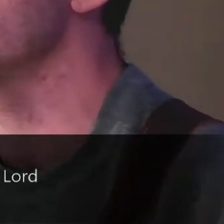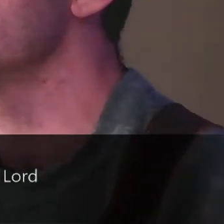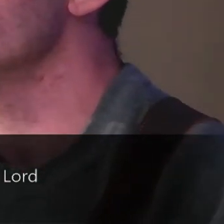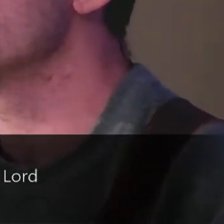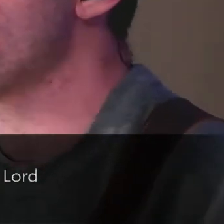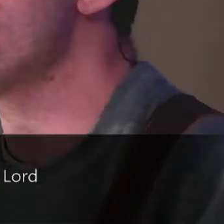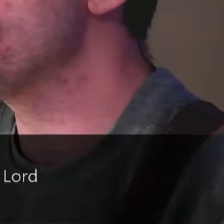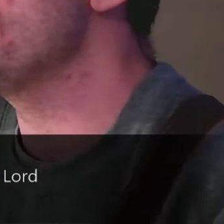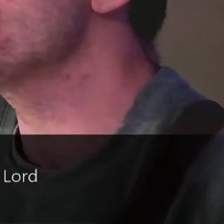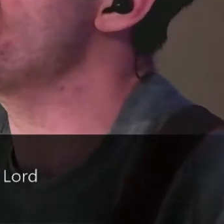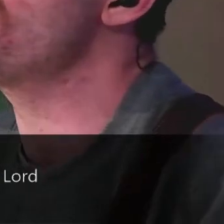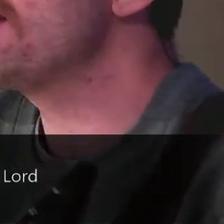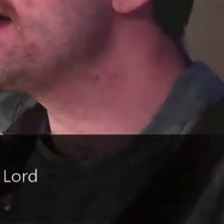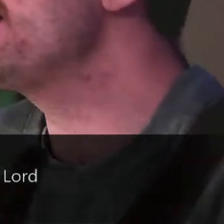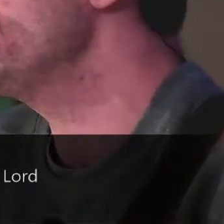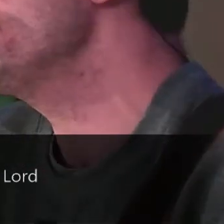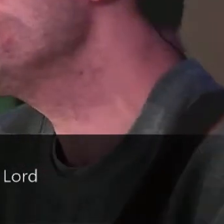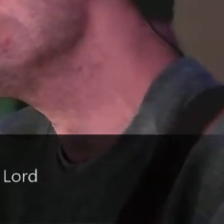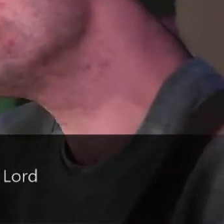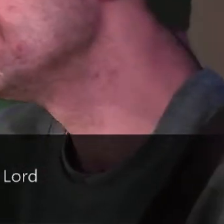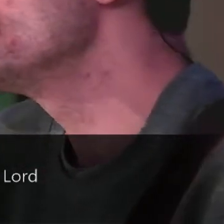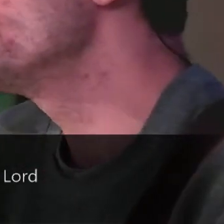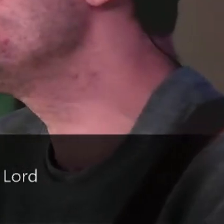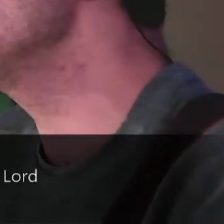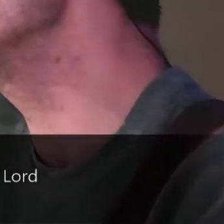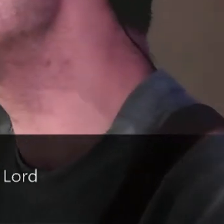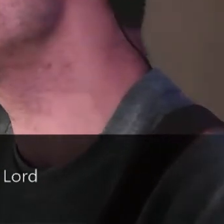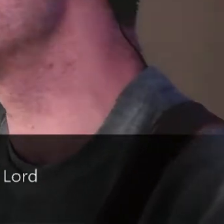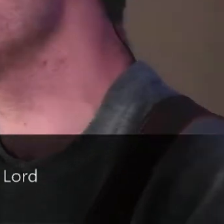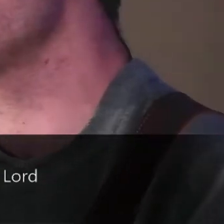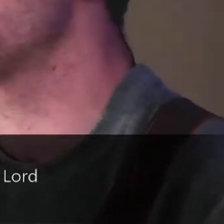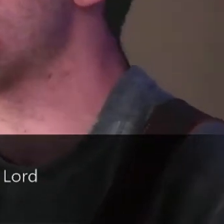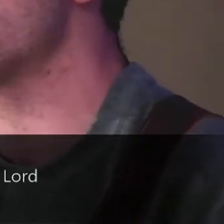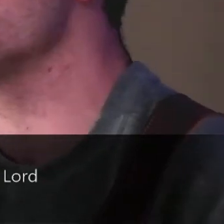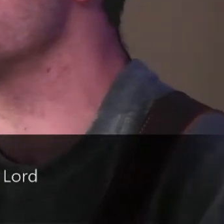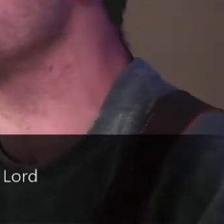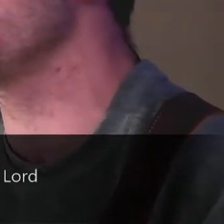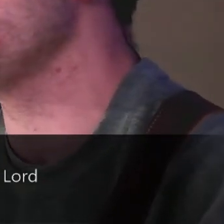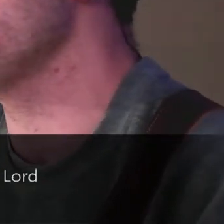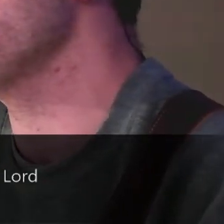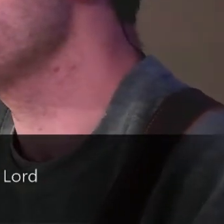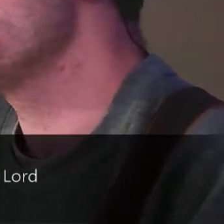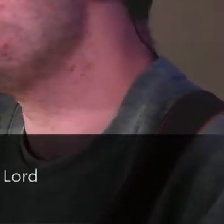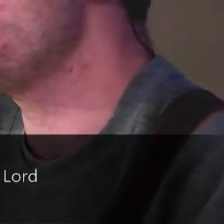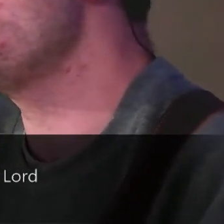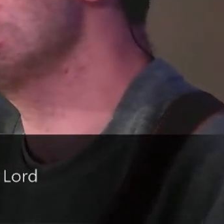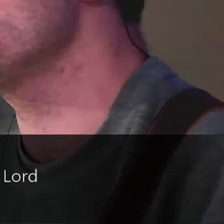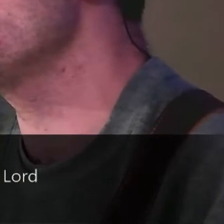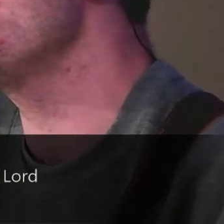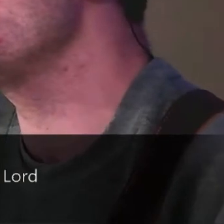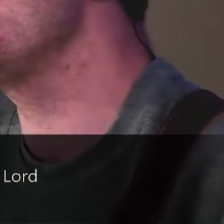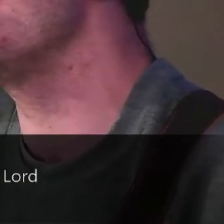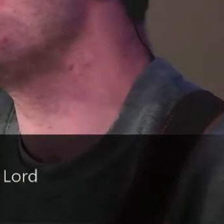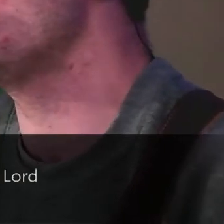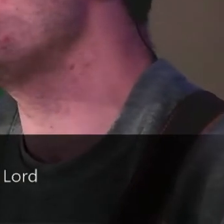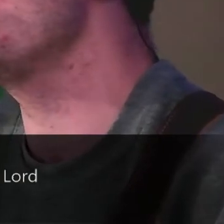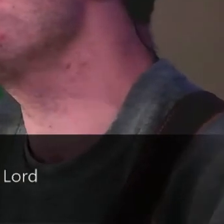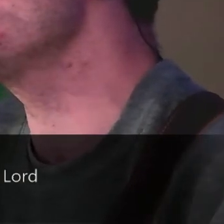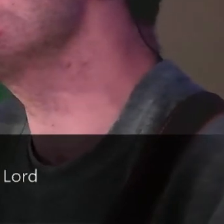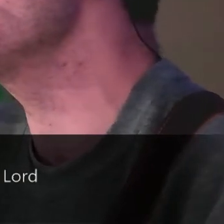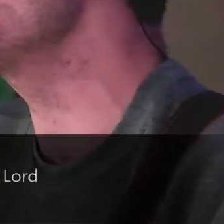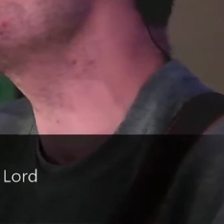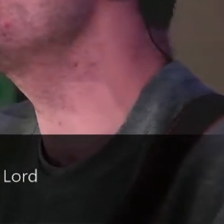Lord. Yahweh, Yahweh, we love to shout your name, oh